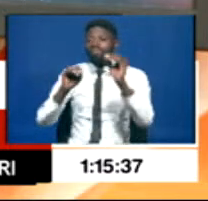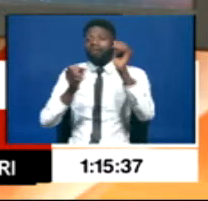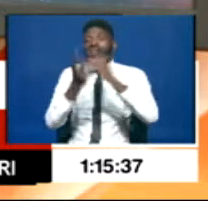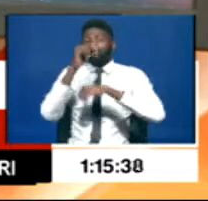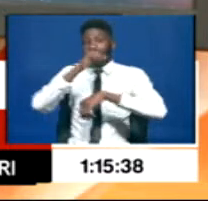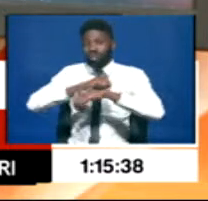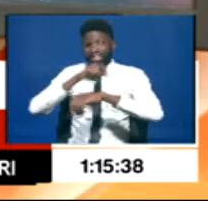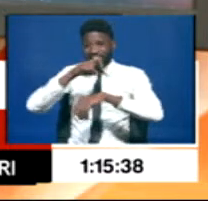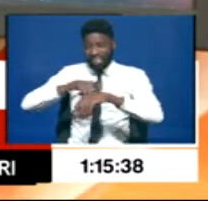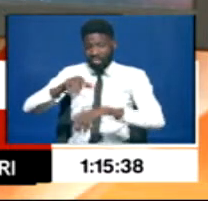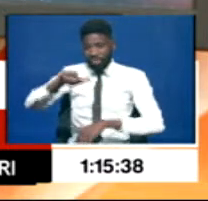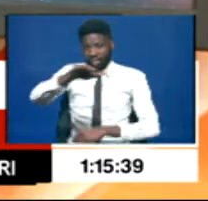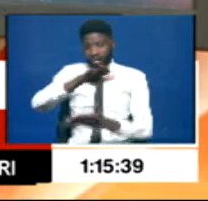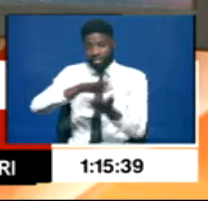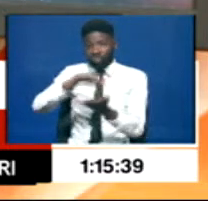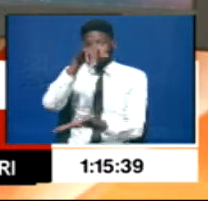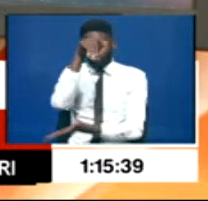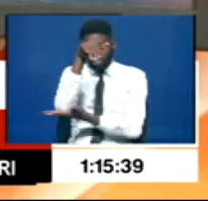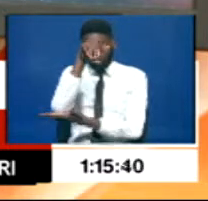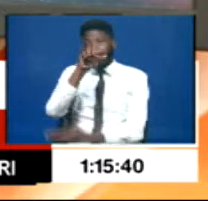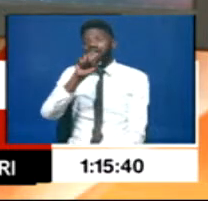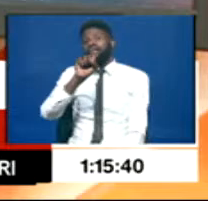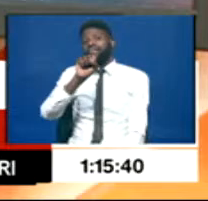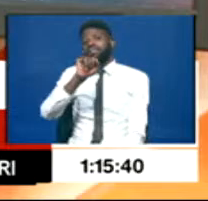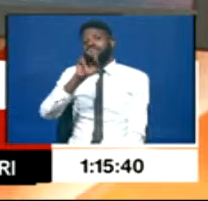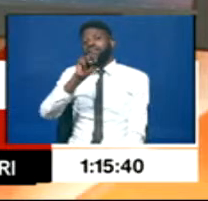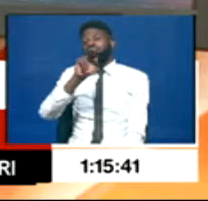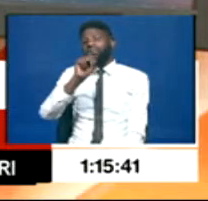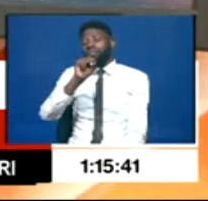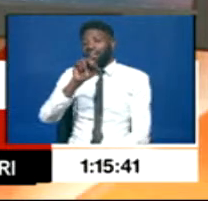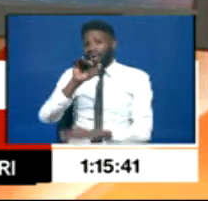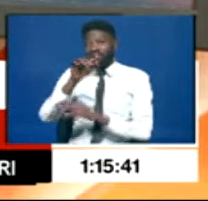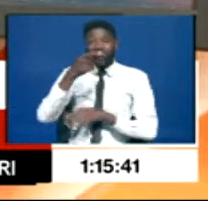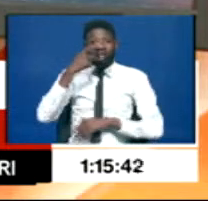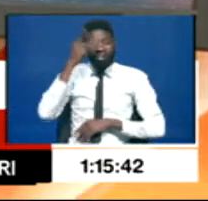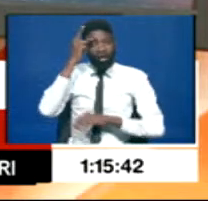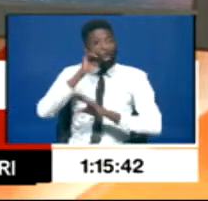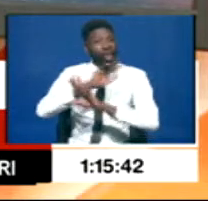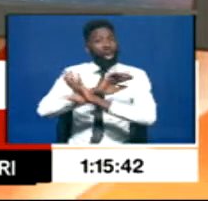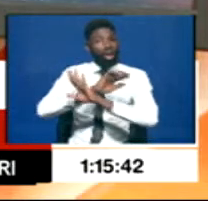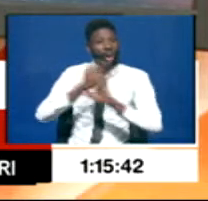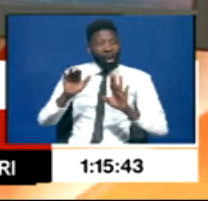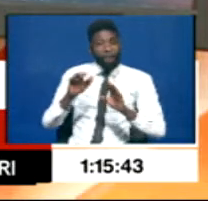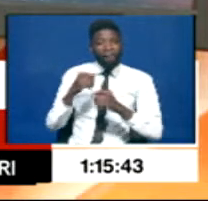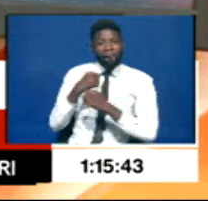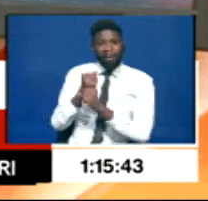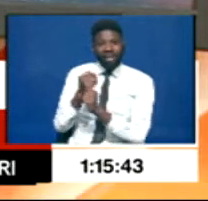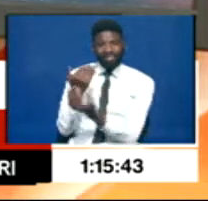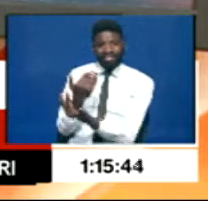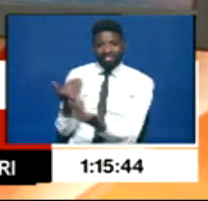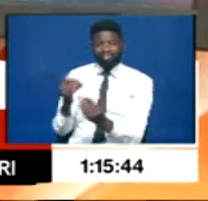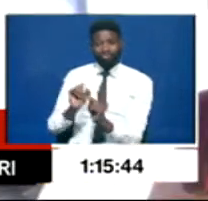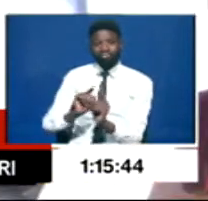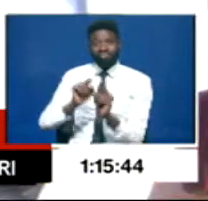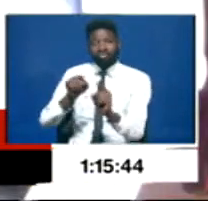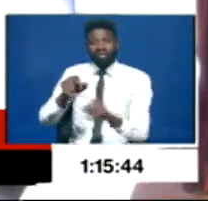local leaders to desist from exposing school-going children to local brews and instead put them in